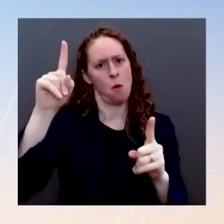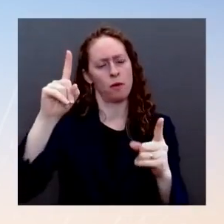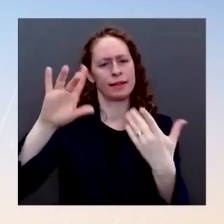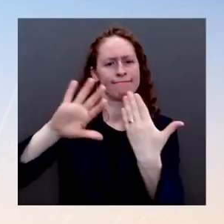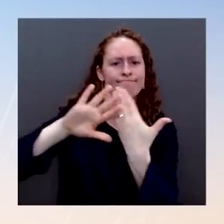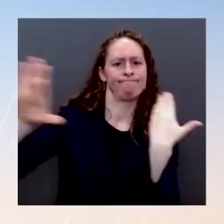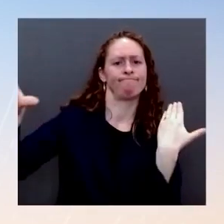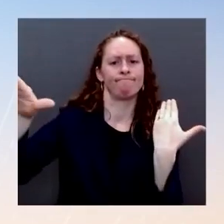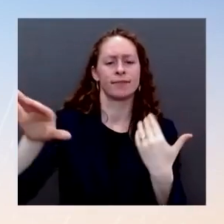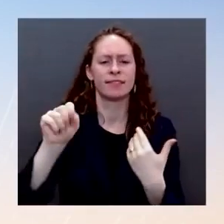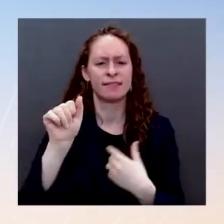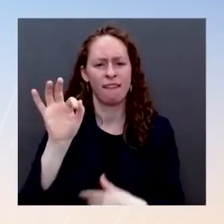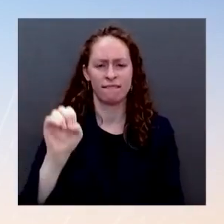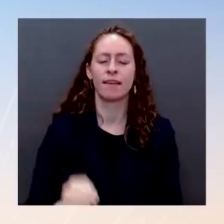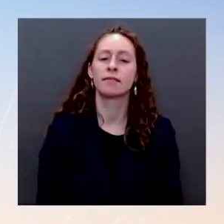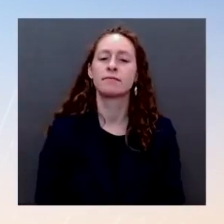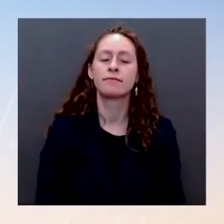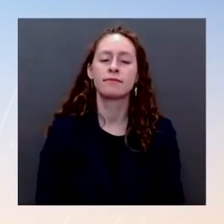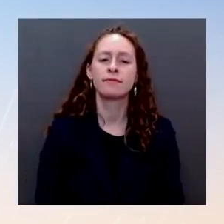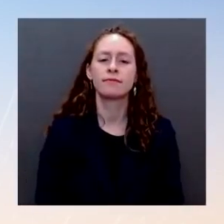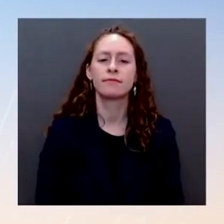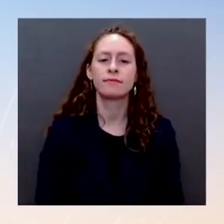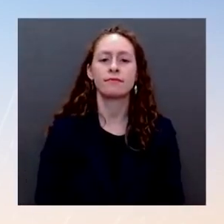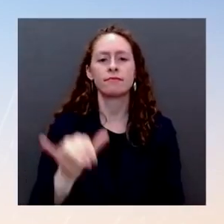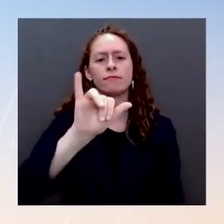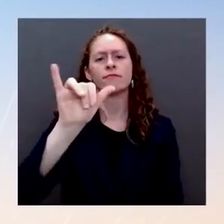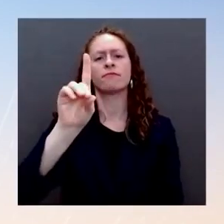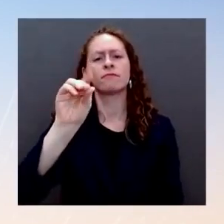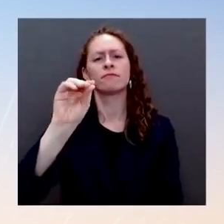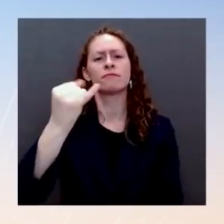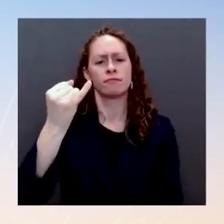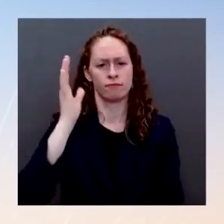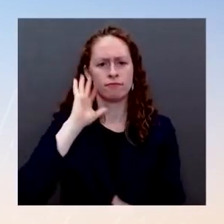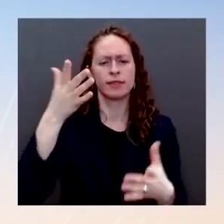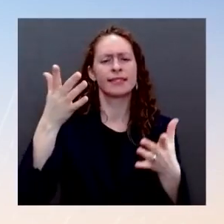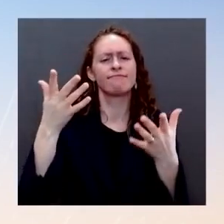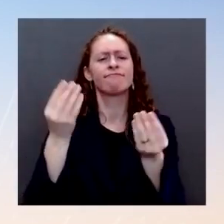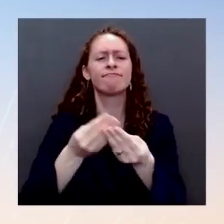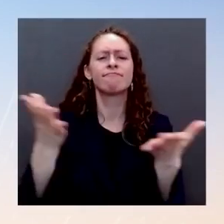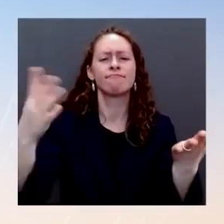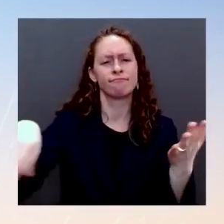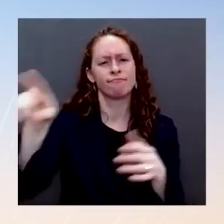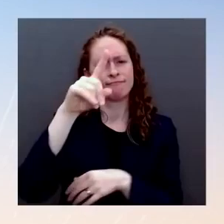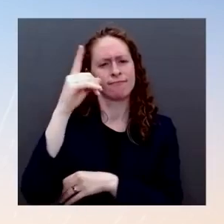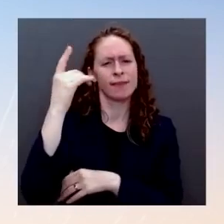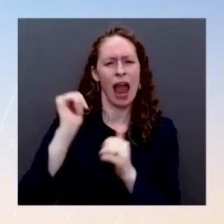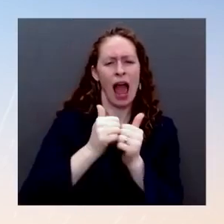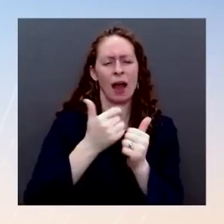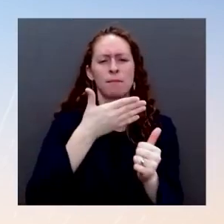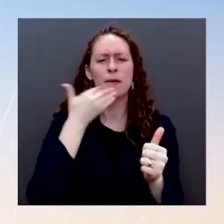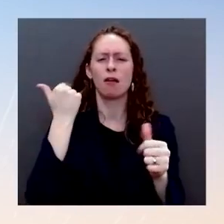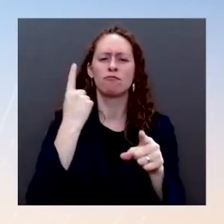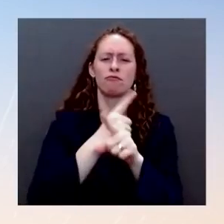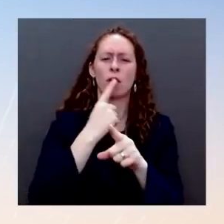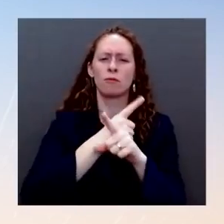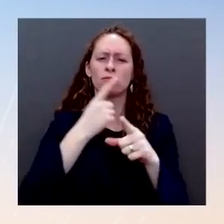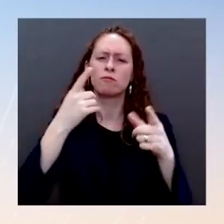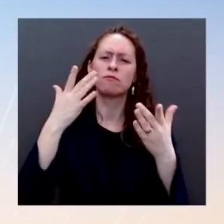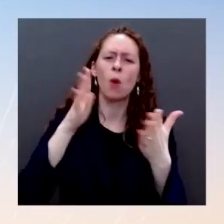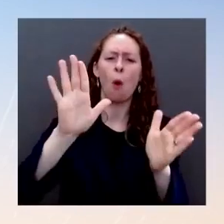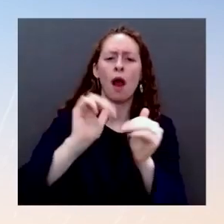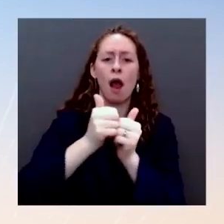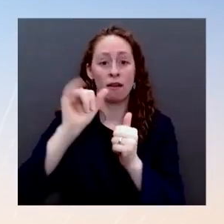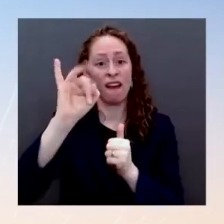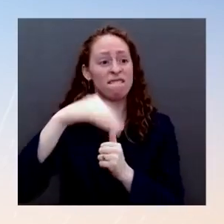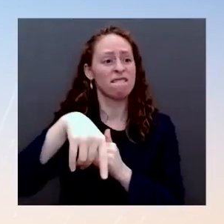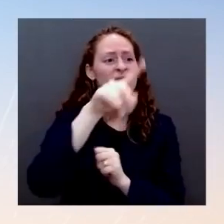federally licensed firearms dealers to make sure they understand their obligations to comply with the federal laws and keep guns out of the wrong hands.